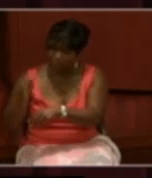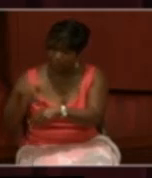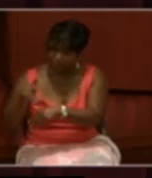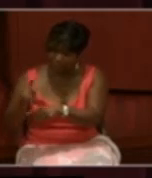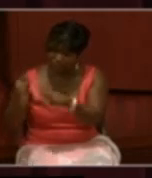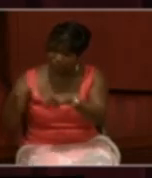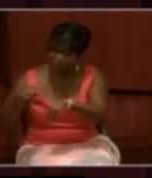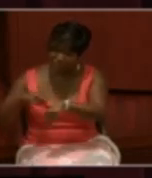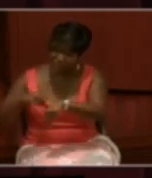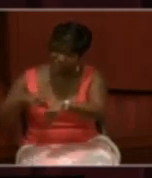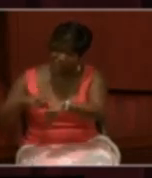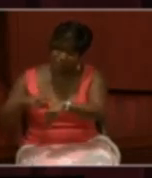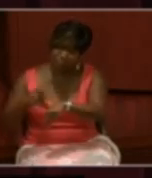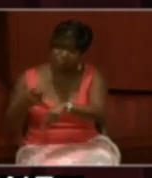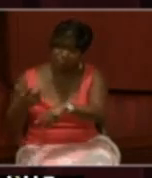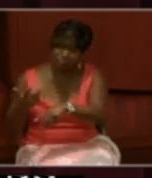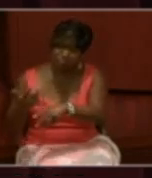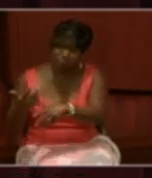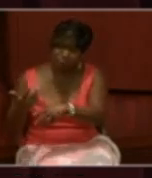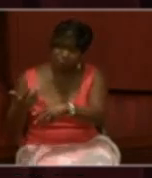during this time, it's the only,